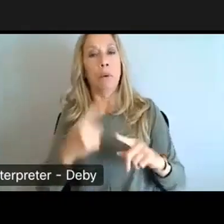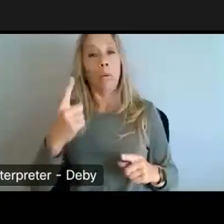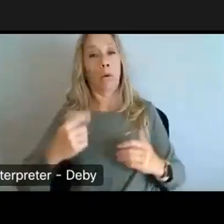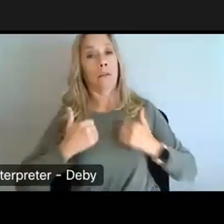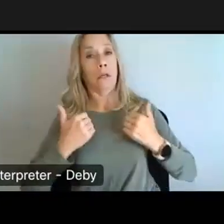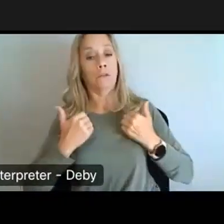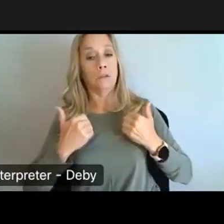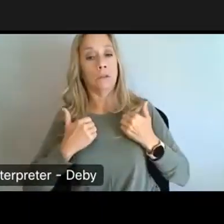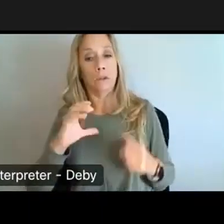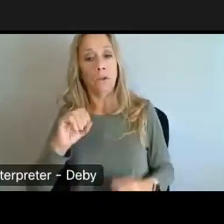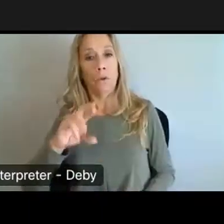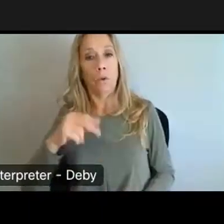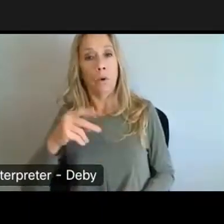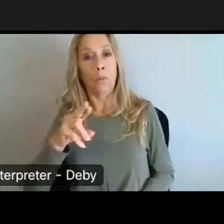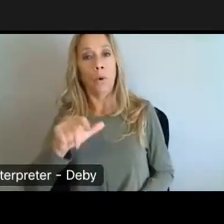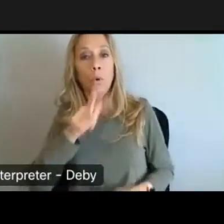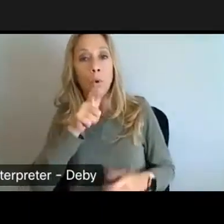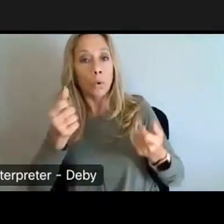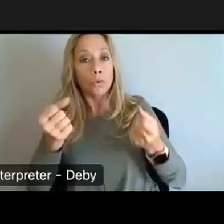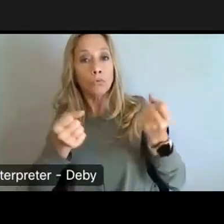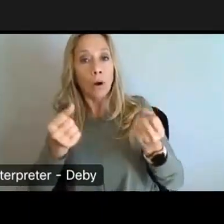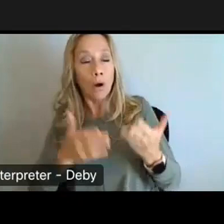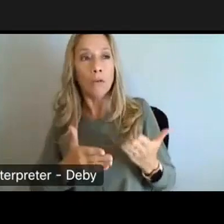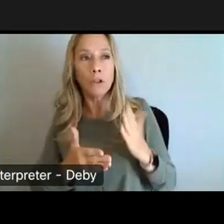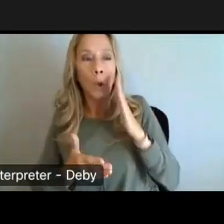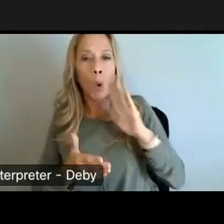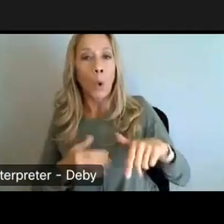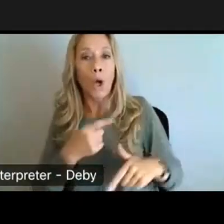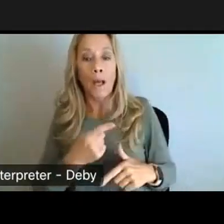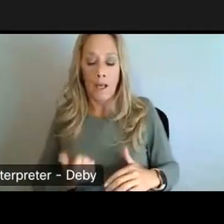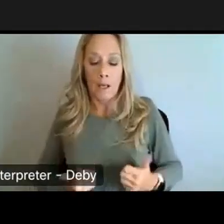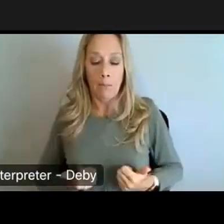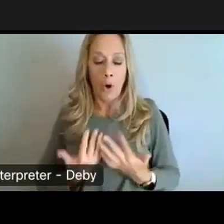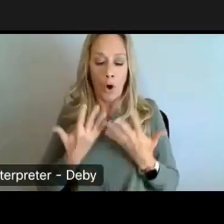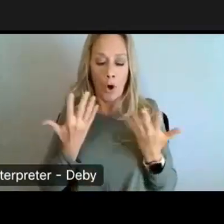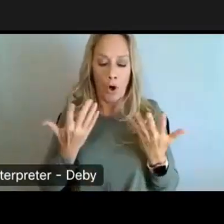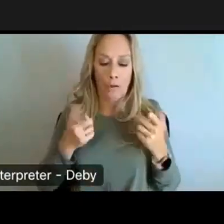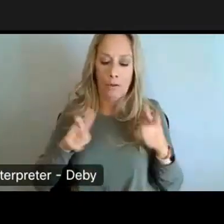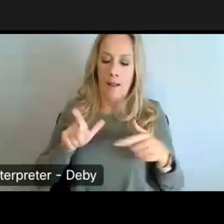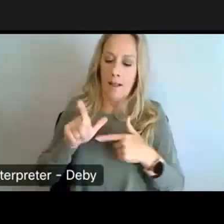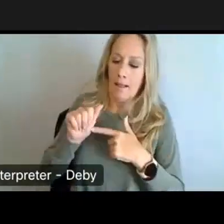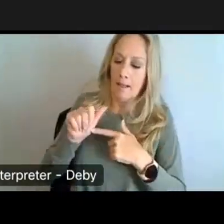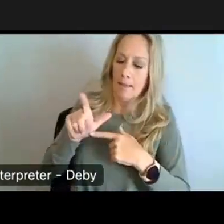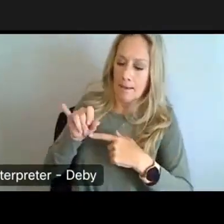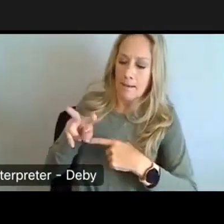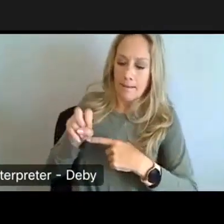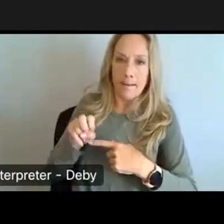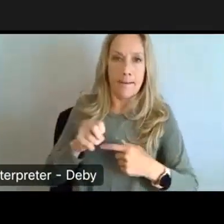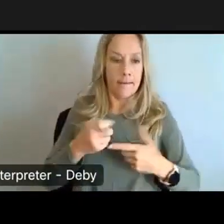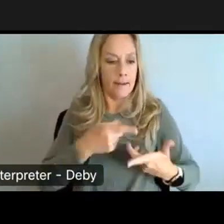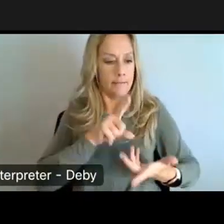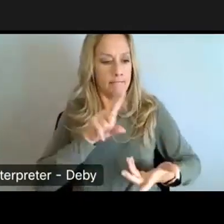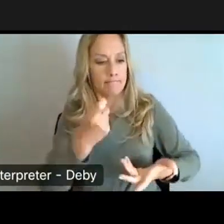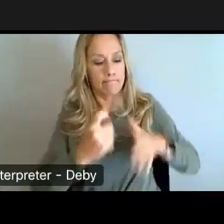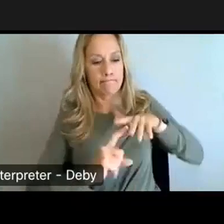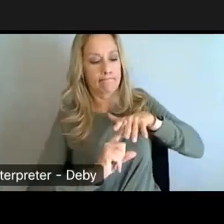Lauren Henry, who was my driver, we know he burned alive in the vehicle because he couldn't escape. And there was